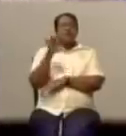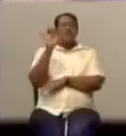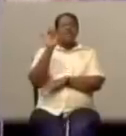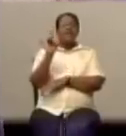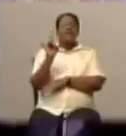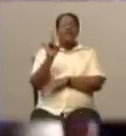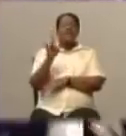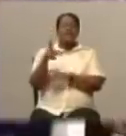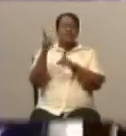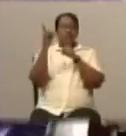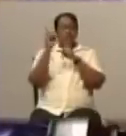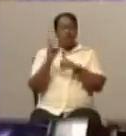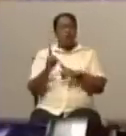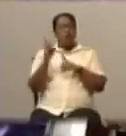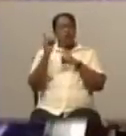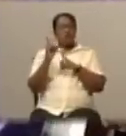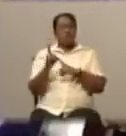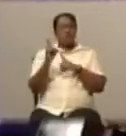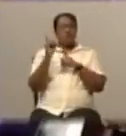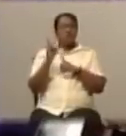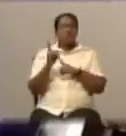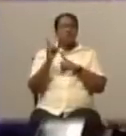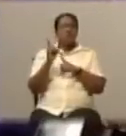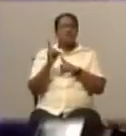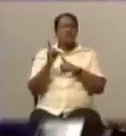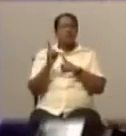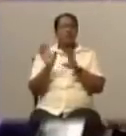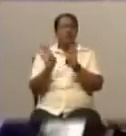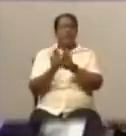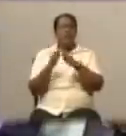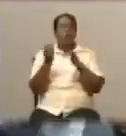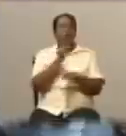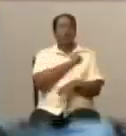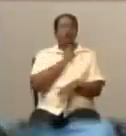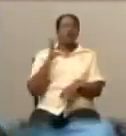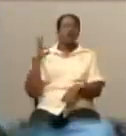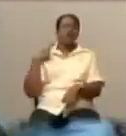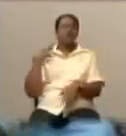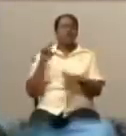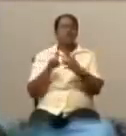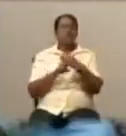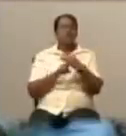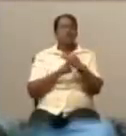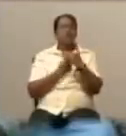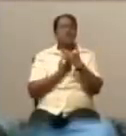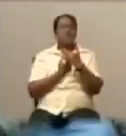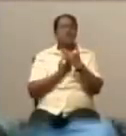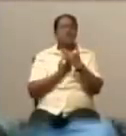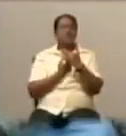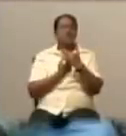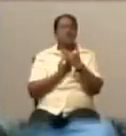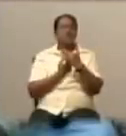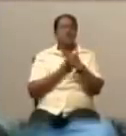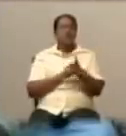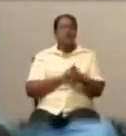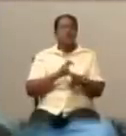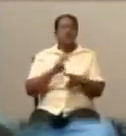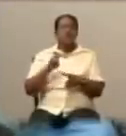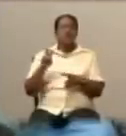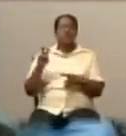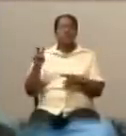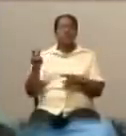will officially, of the Basilica of St. Peter, and will officially start the Jubilee of